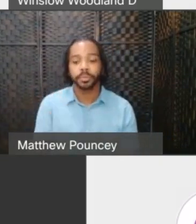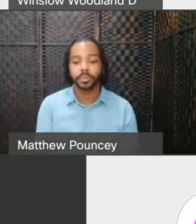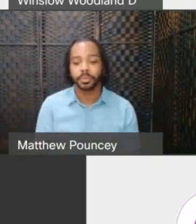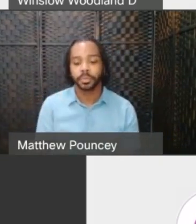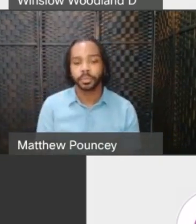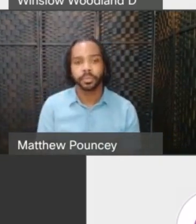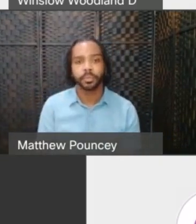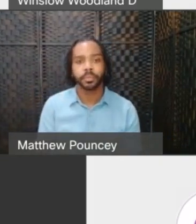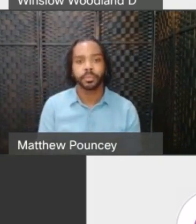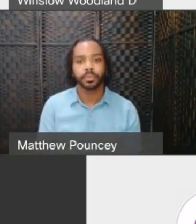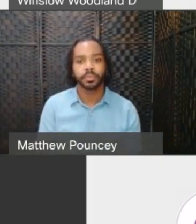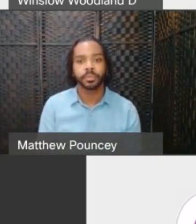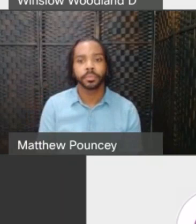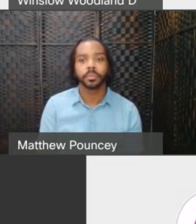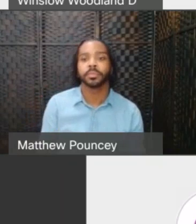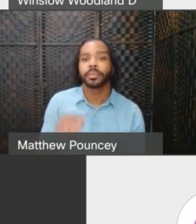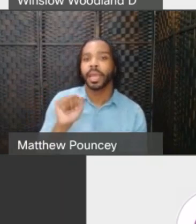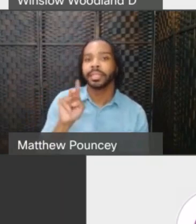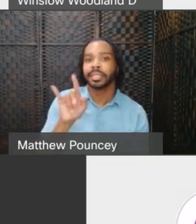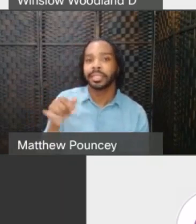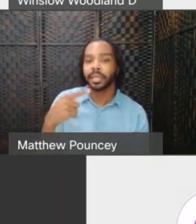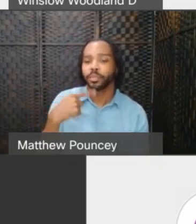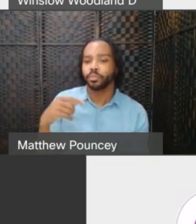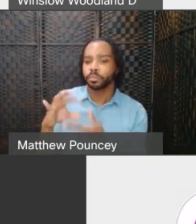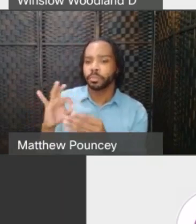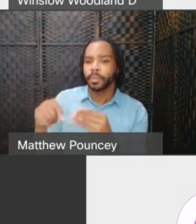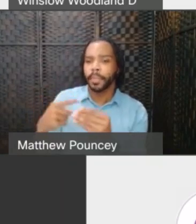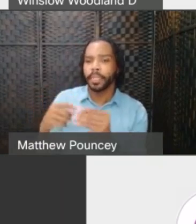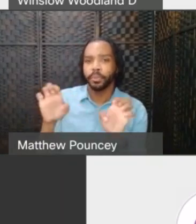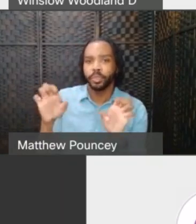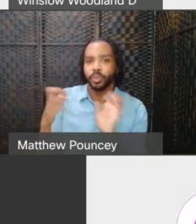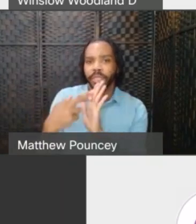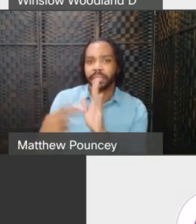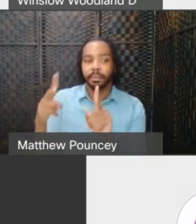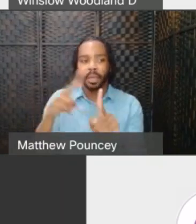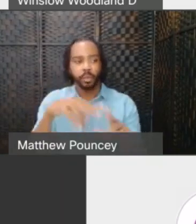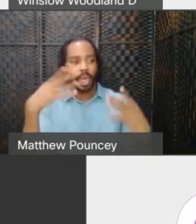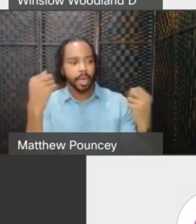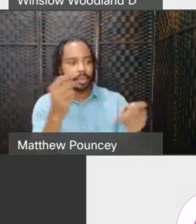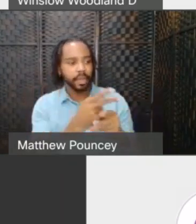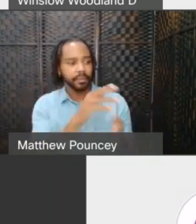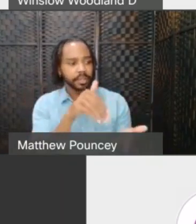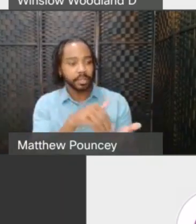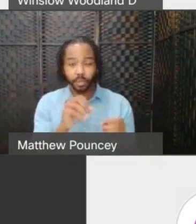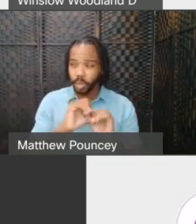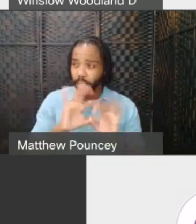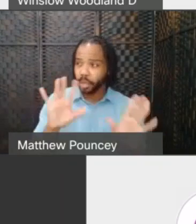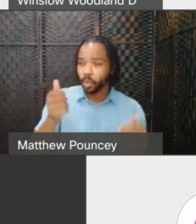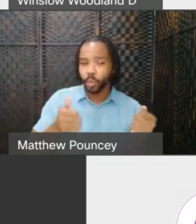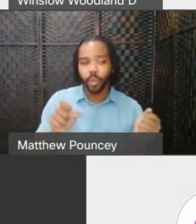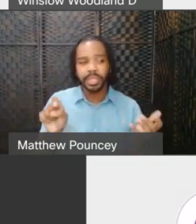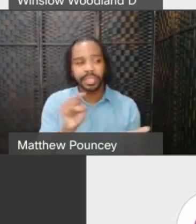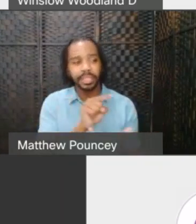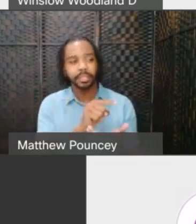You noted that the emergency regulation applies to healthcare facilities. Are we clear what type of settings are deemed